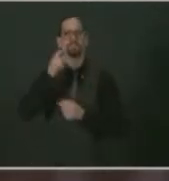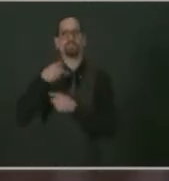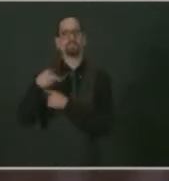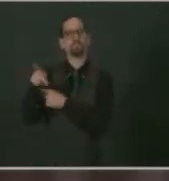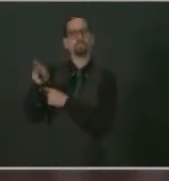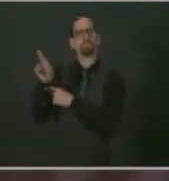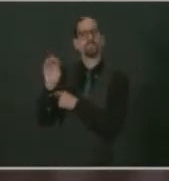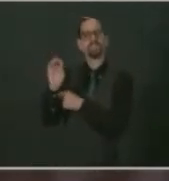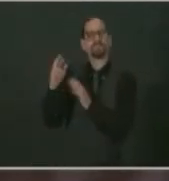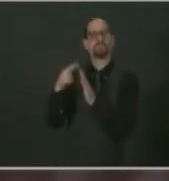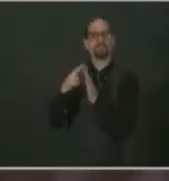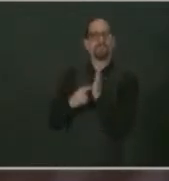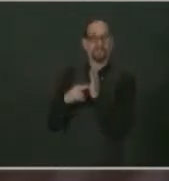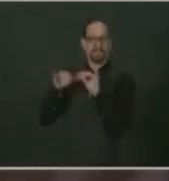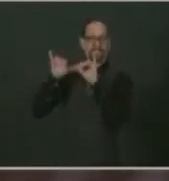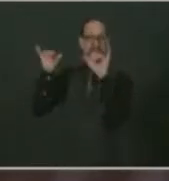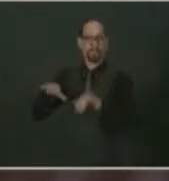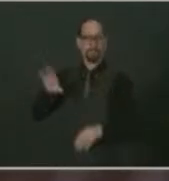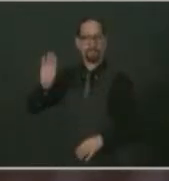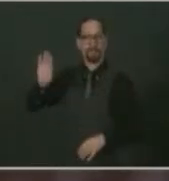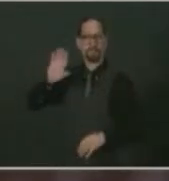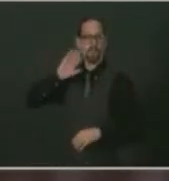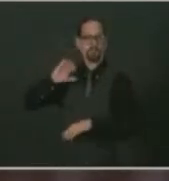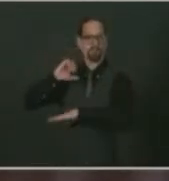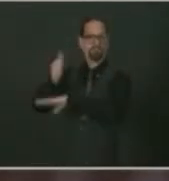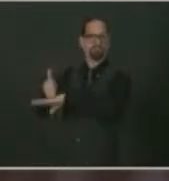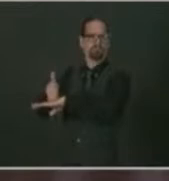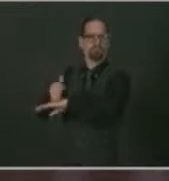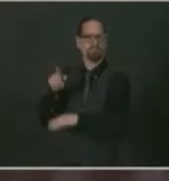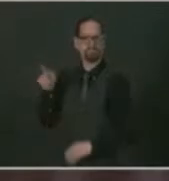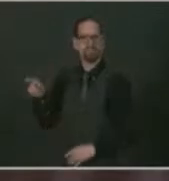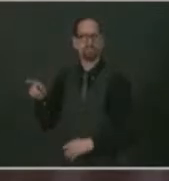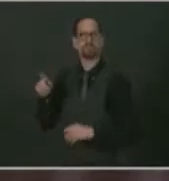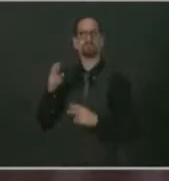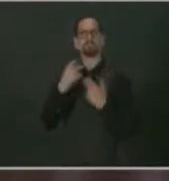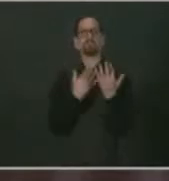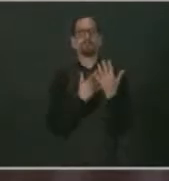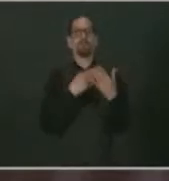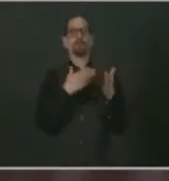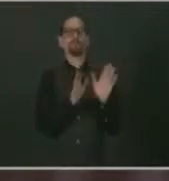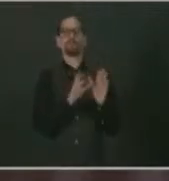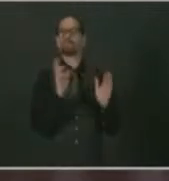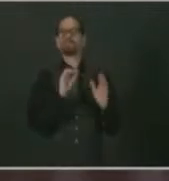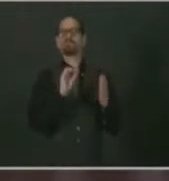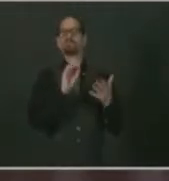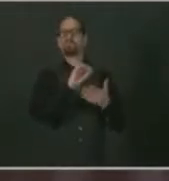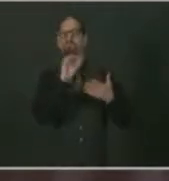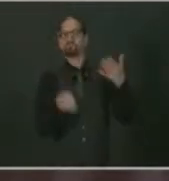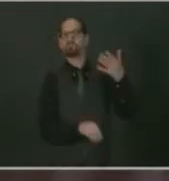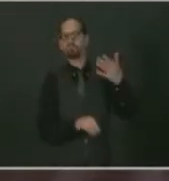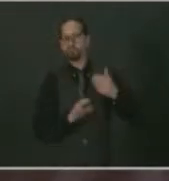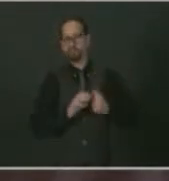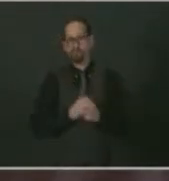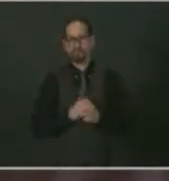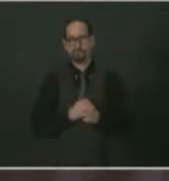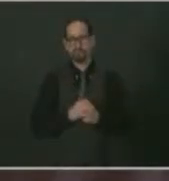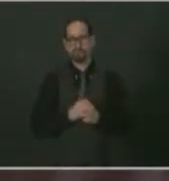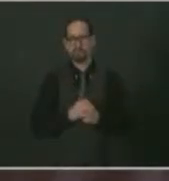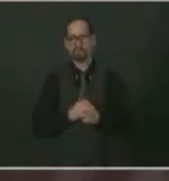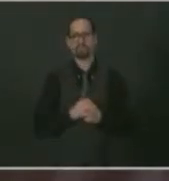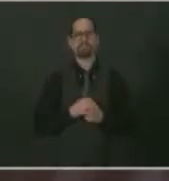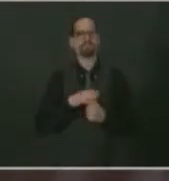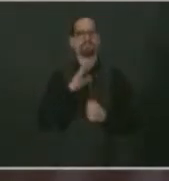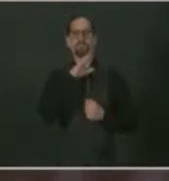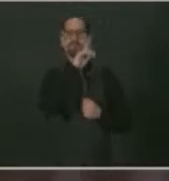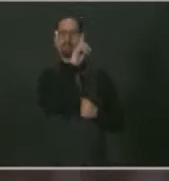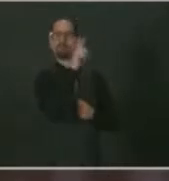still there if we need it, but we think we've solved for it in a better manner. Lastly, the mass vaccination sites in Woonsocket and South Kingstown, you said they will